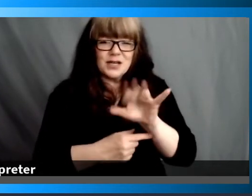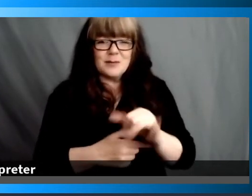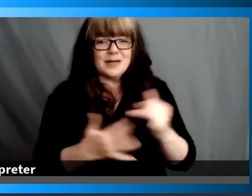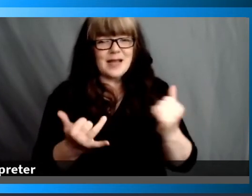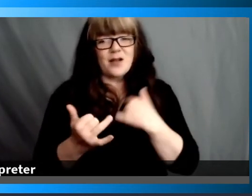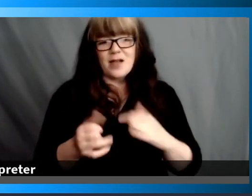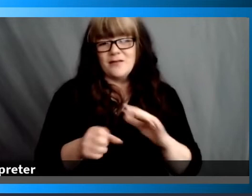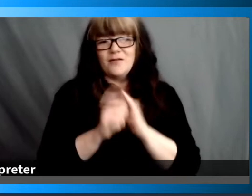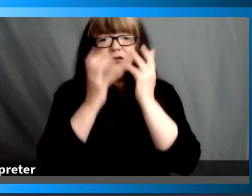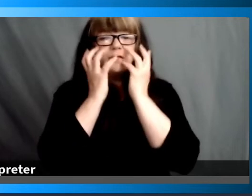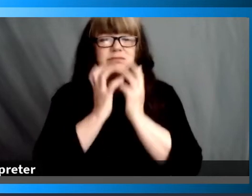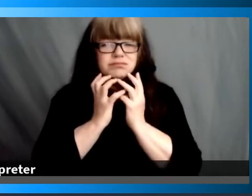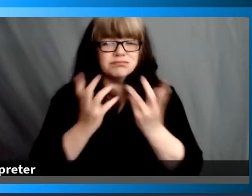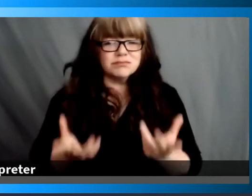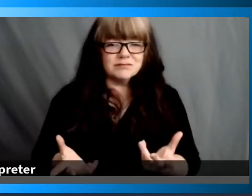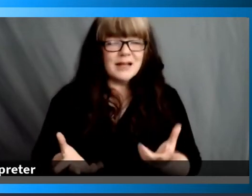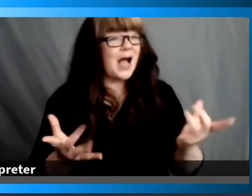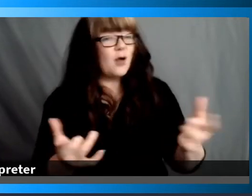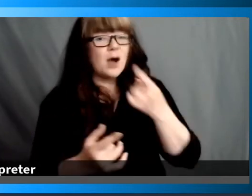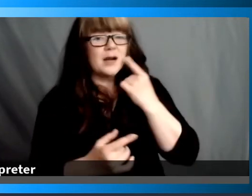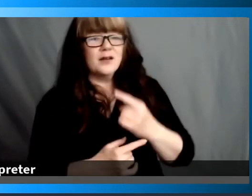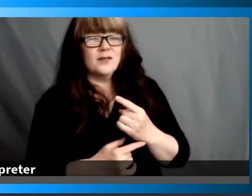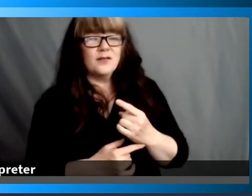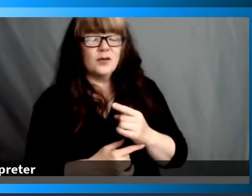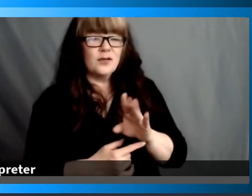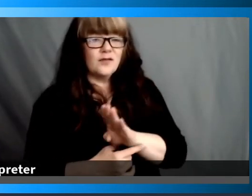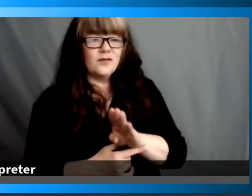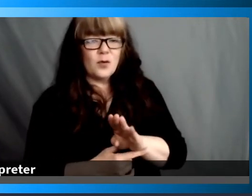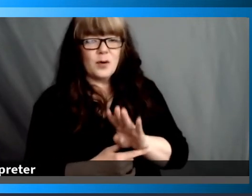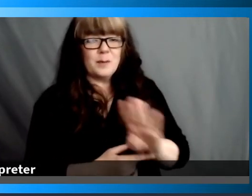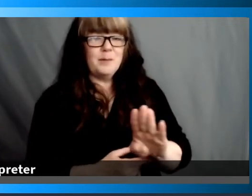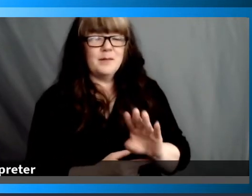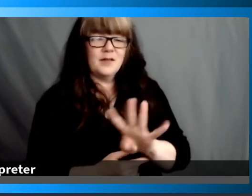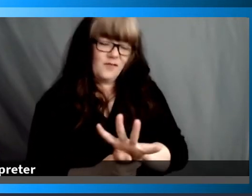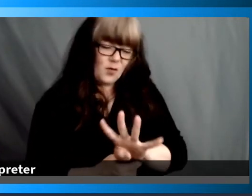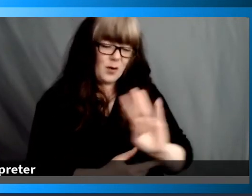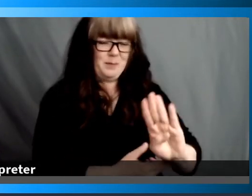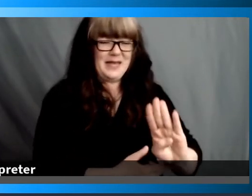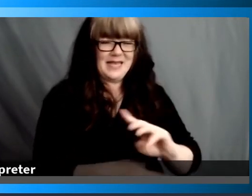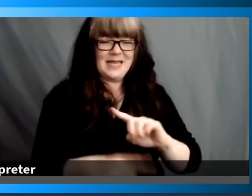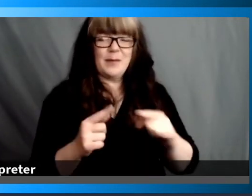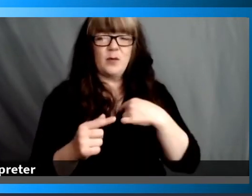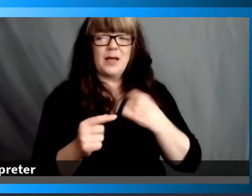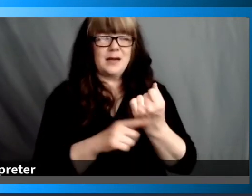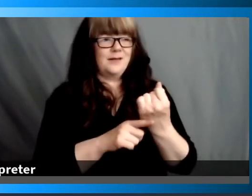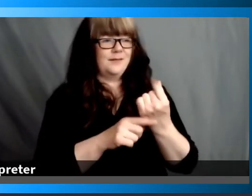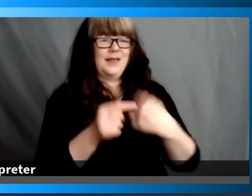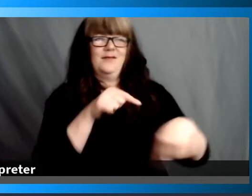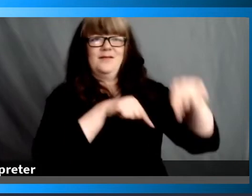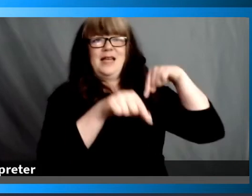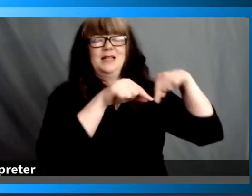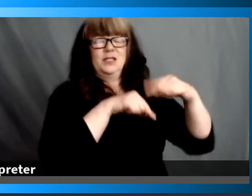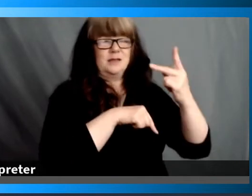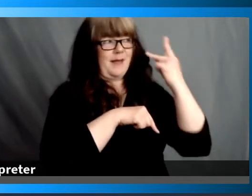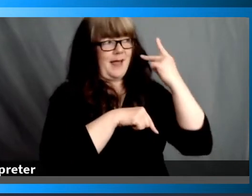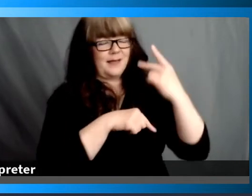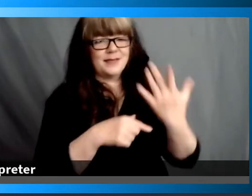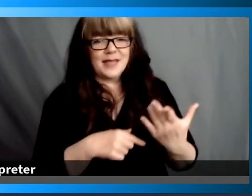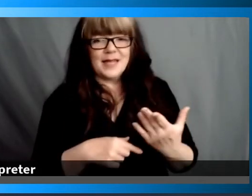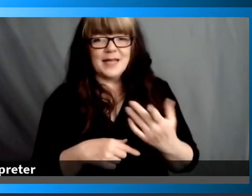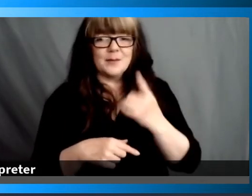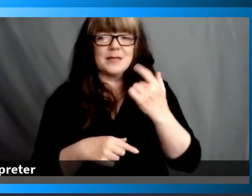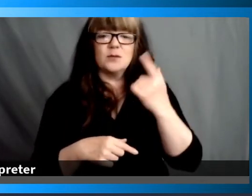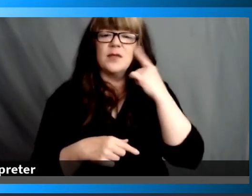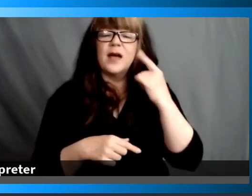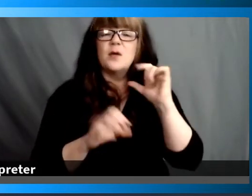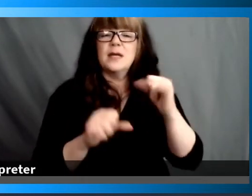preference? I wanted it for 4B so badly, but then we had like a flashback thing. Yeah. Because we thought we were going to get Justin